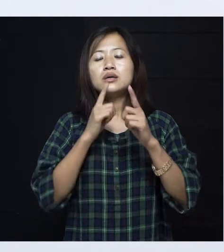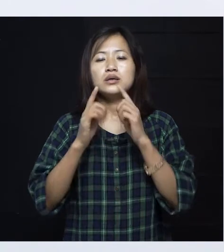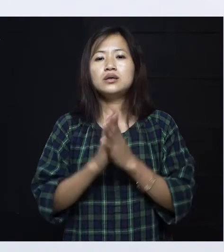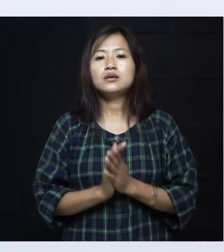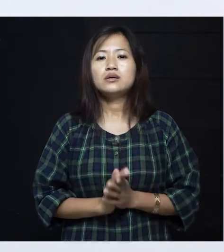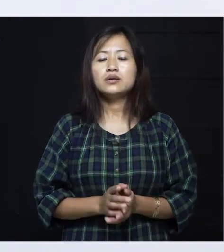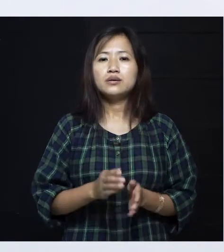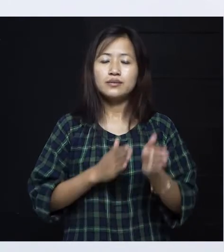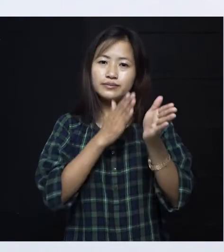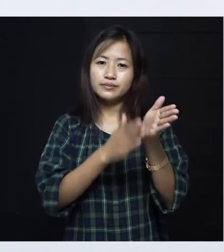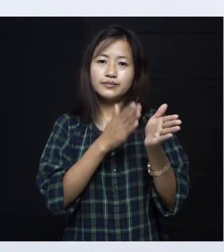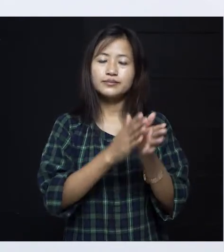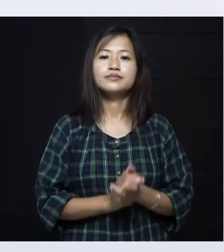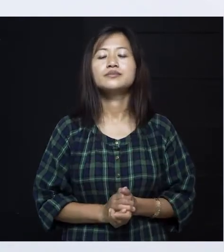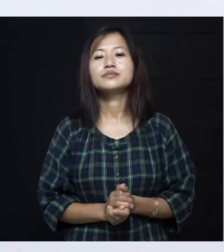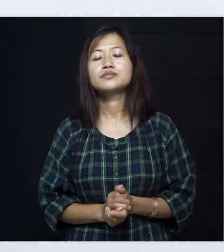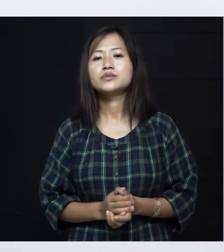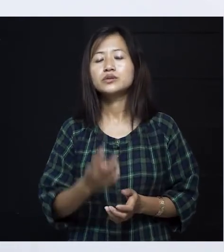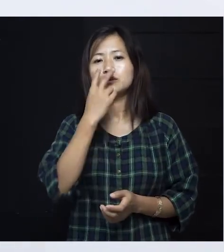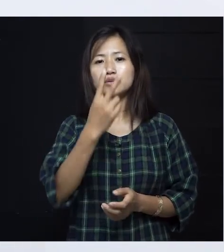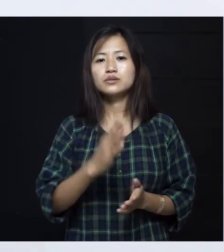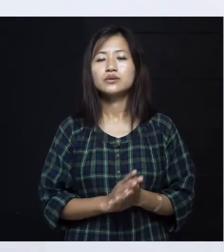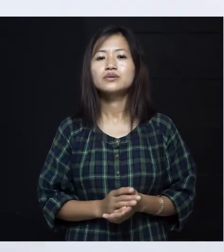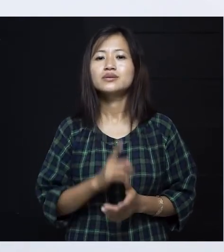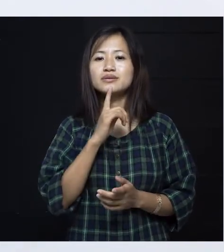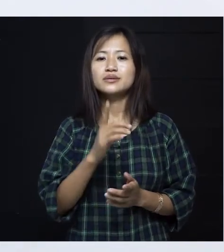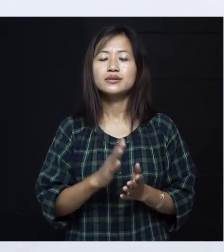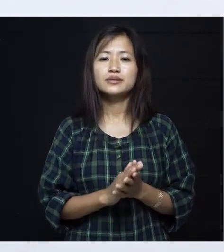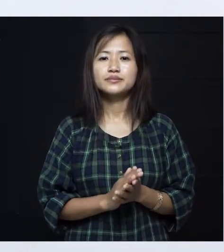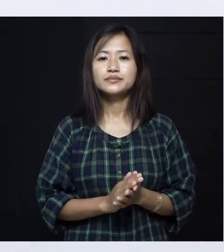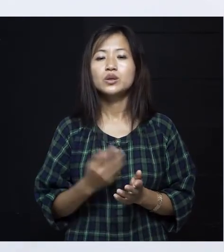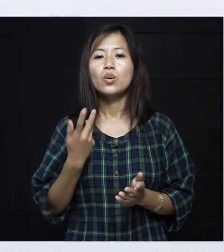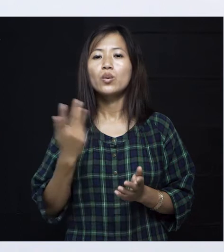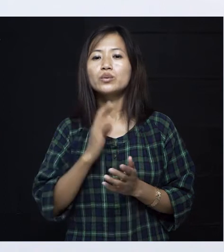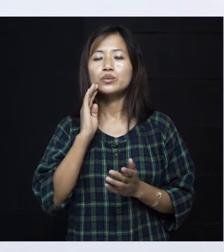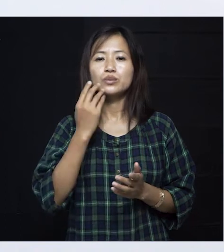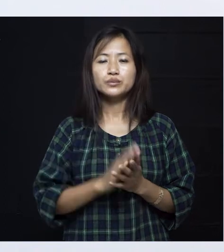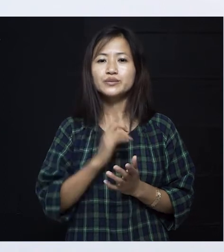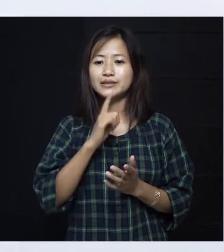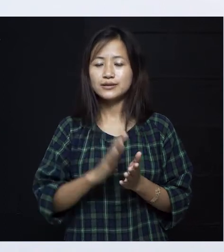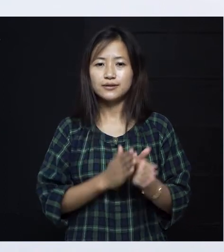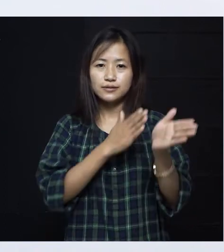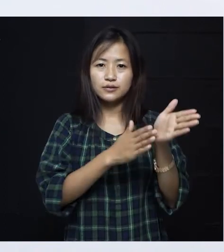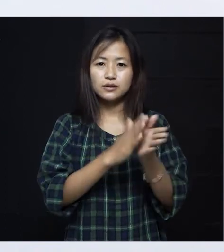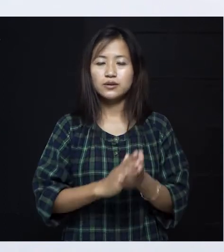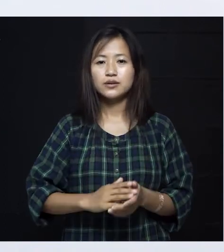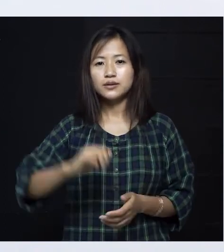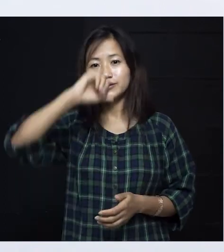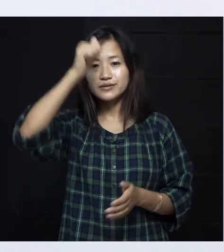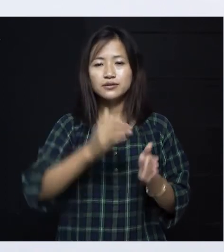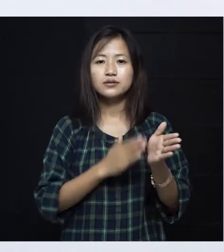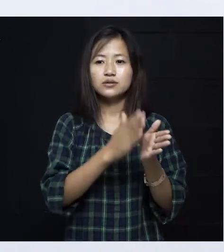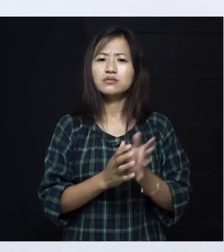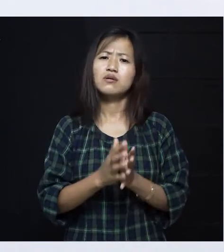the railways, okay? Now, when we say railways, as it is written in your textbook, the Indian Railway